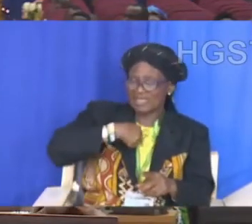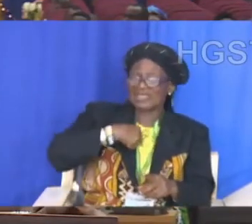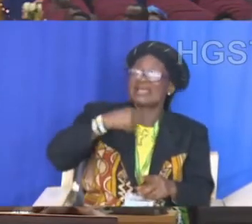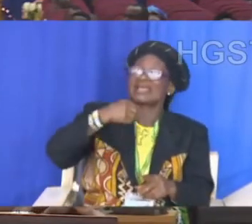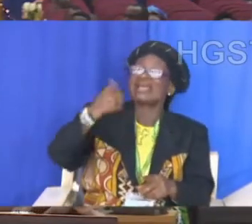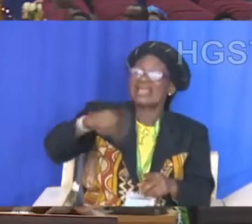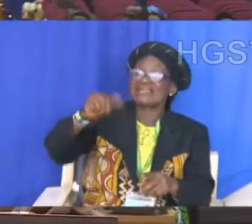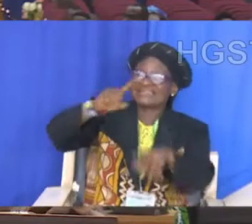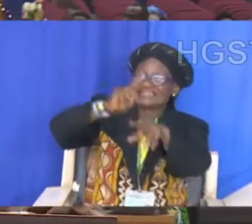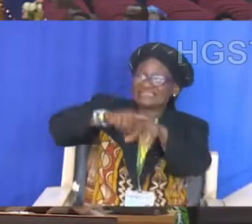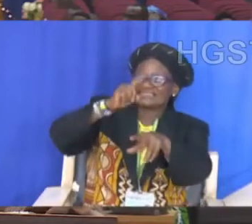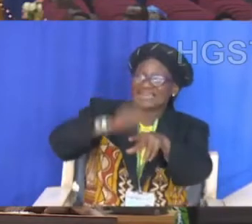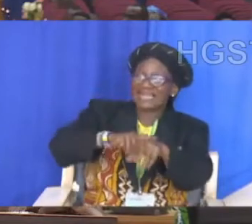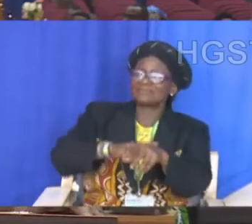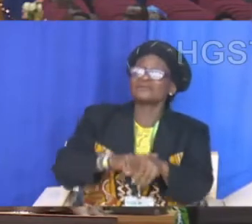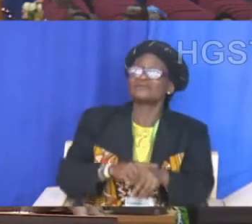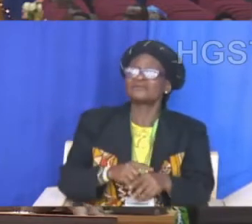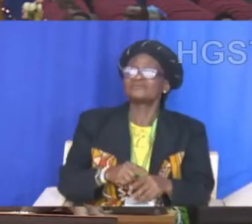People I weep when they are sad.